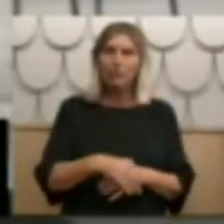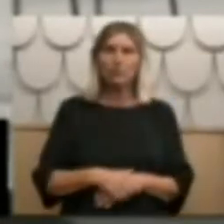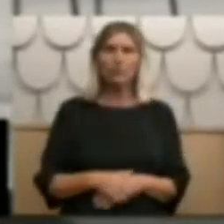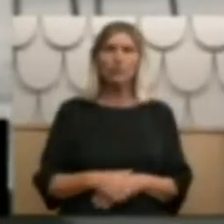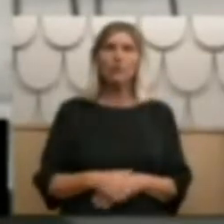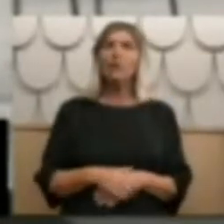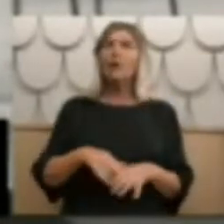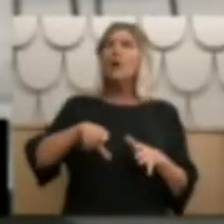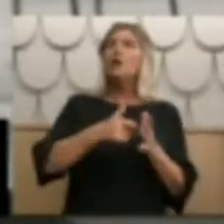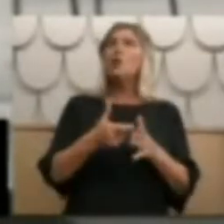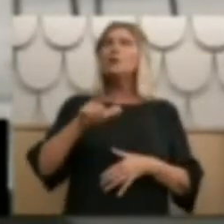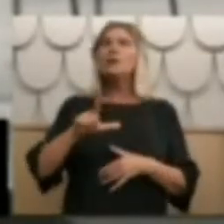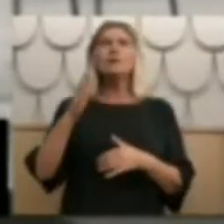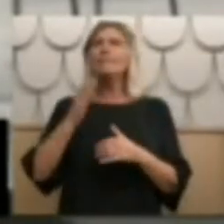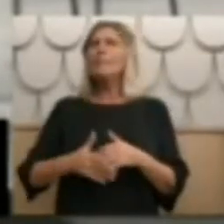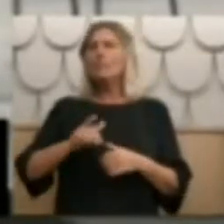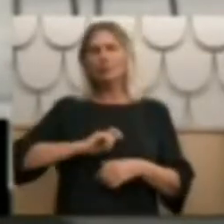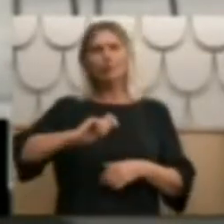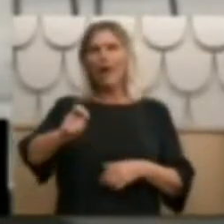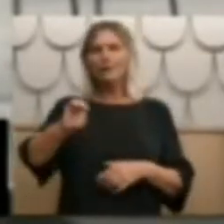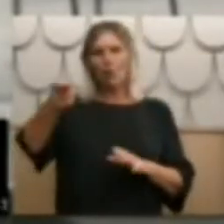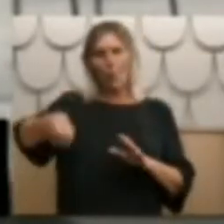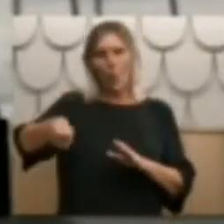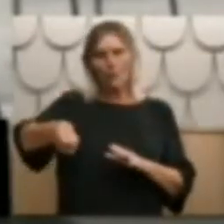Dr. Leakes has never been held to account in the criminal courts.